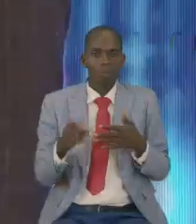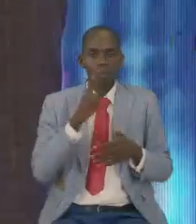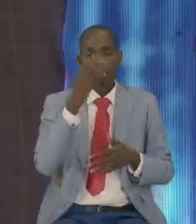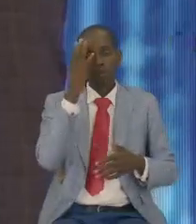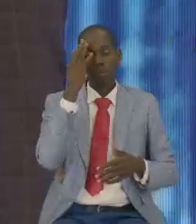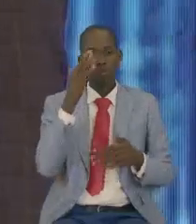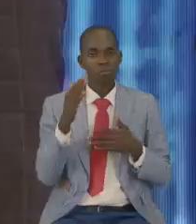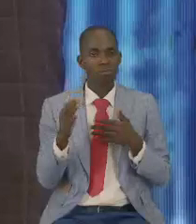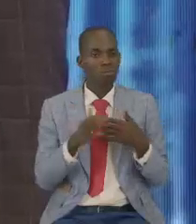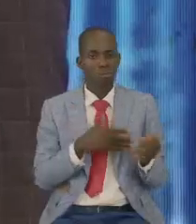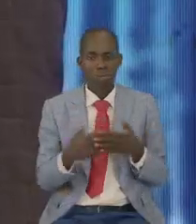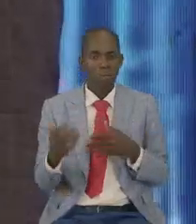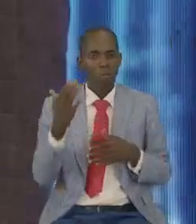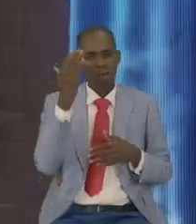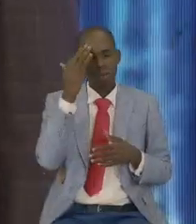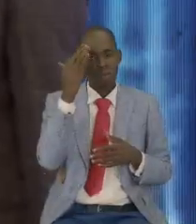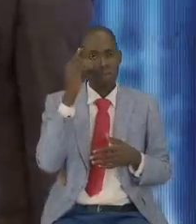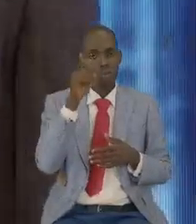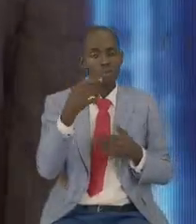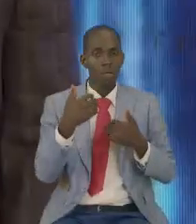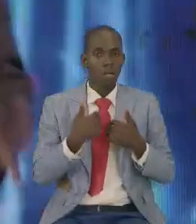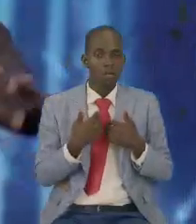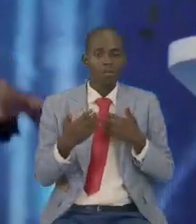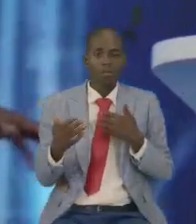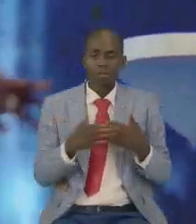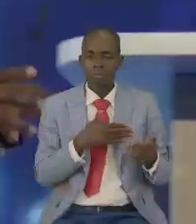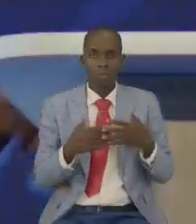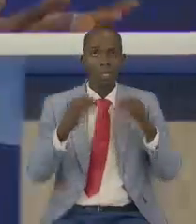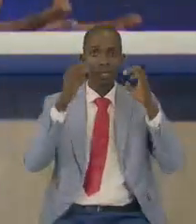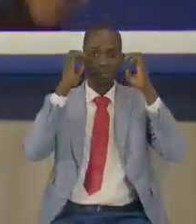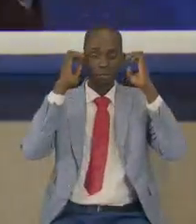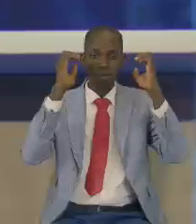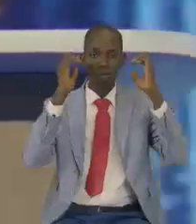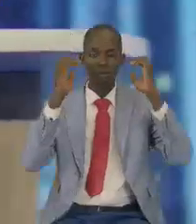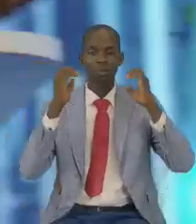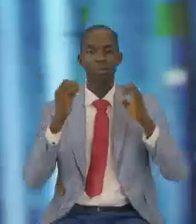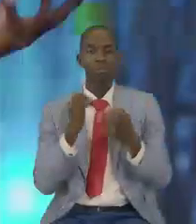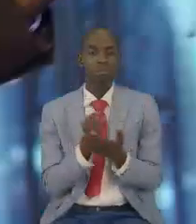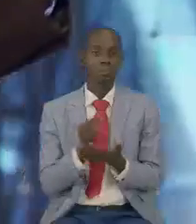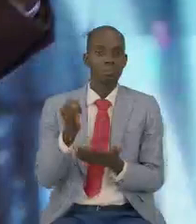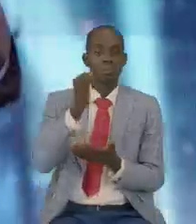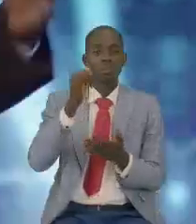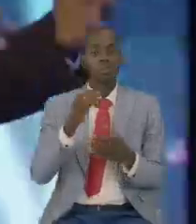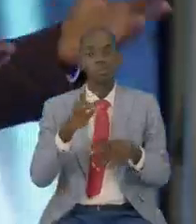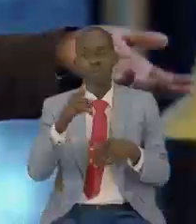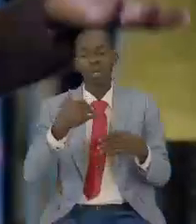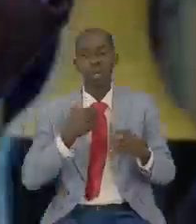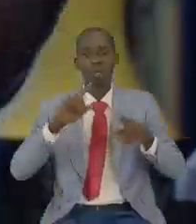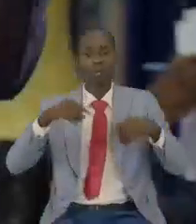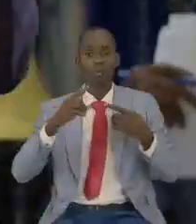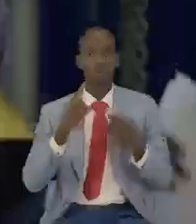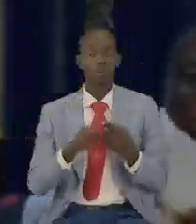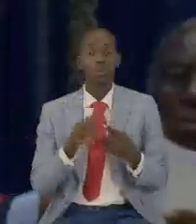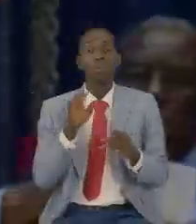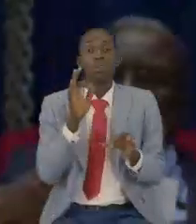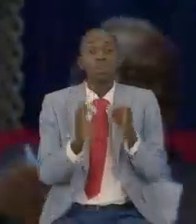whatever educational institution you have gone to, even if you carry encyclopedia on